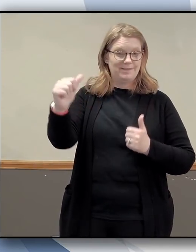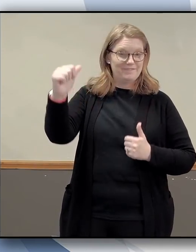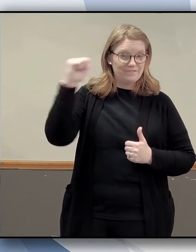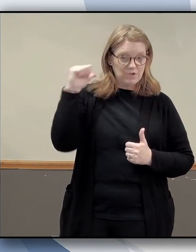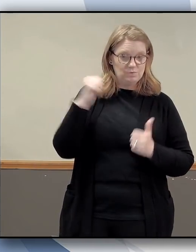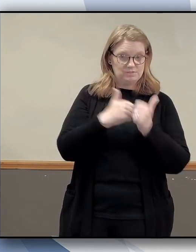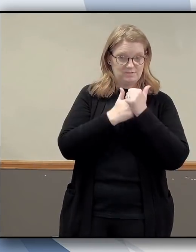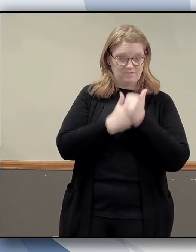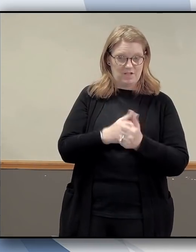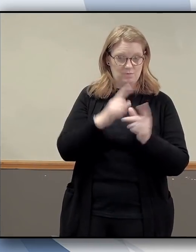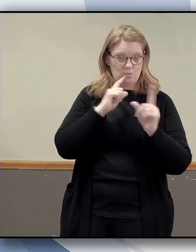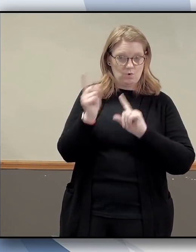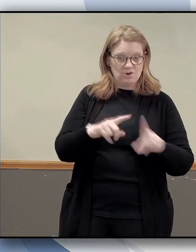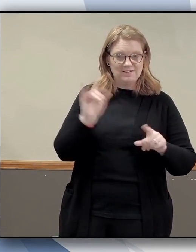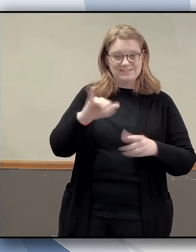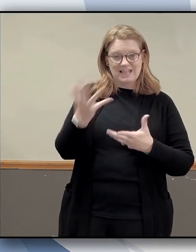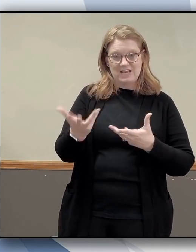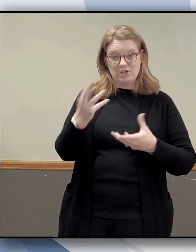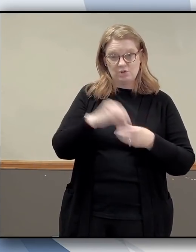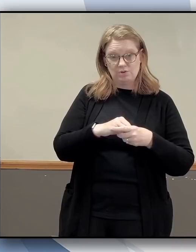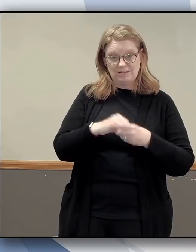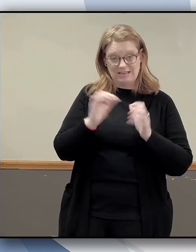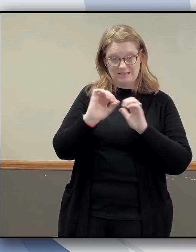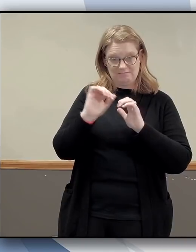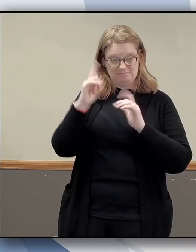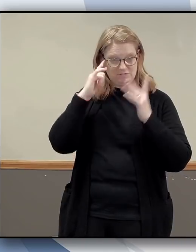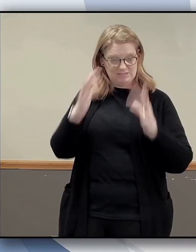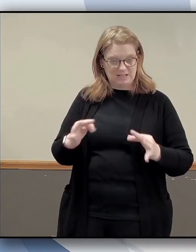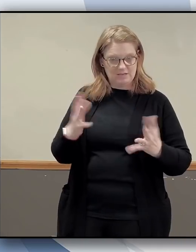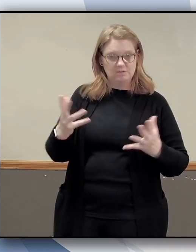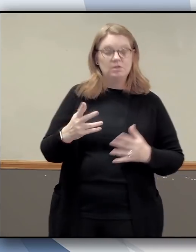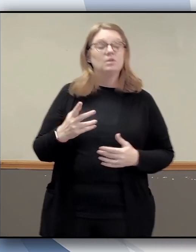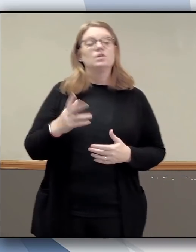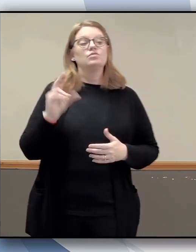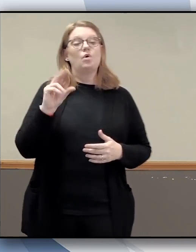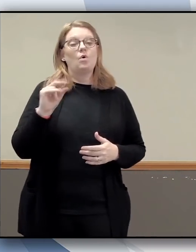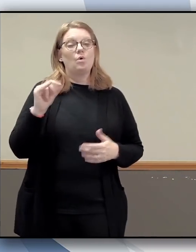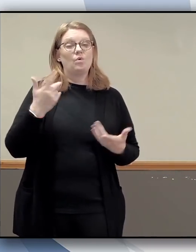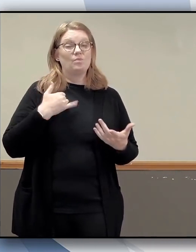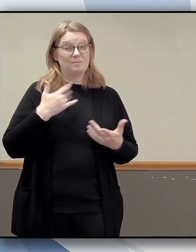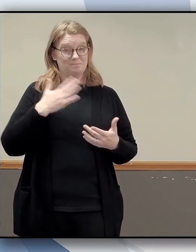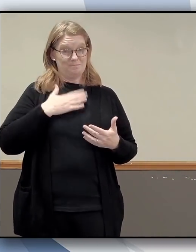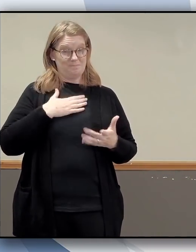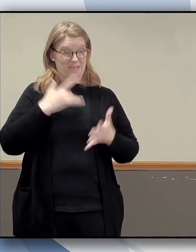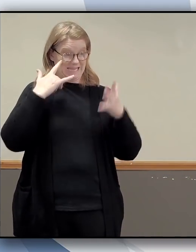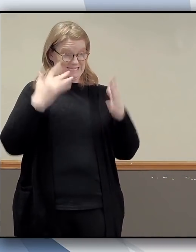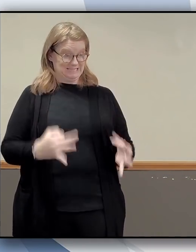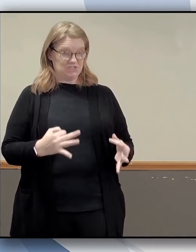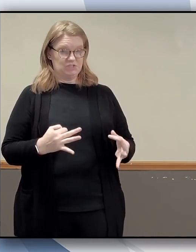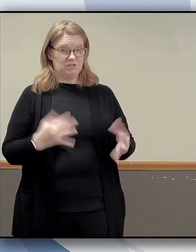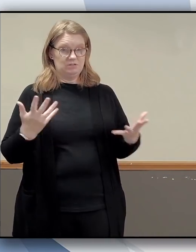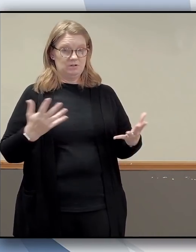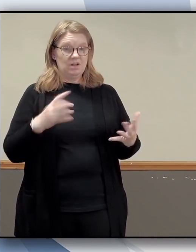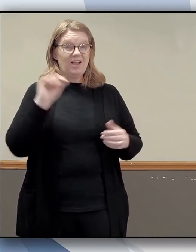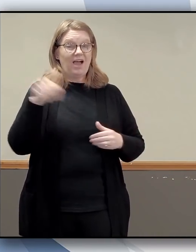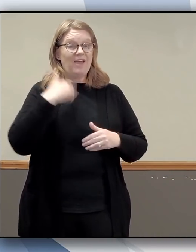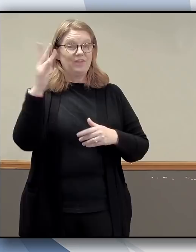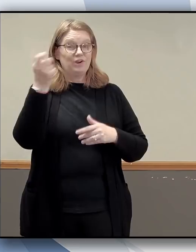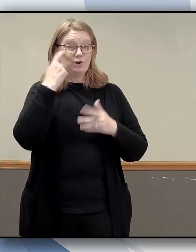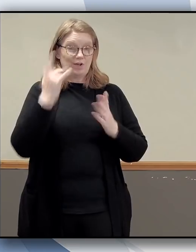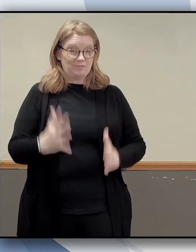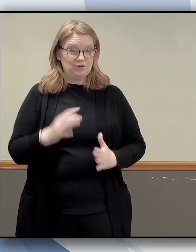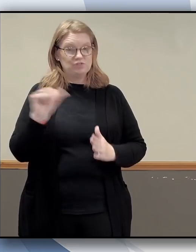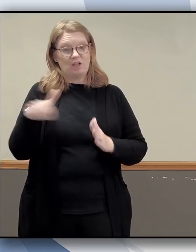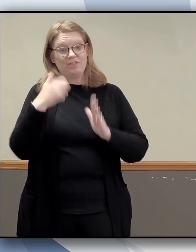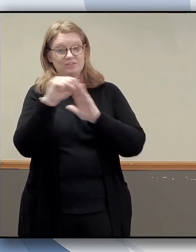not to make the order? I'd say no. What's factoring into my decision is that other governors in other states have put in mask mandates, and they